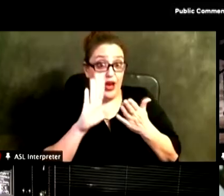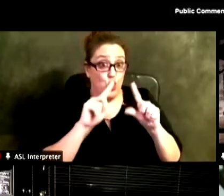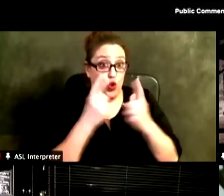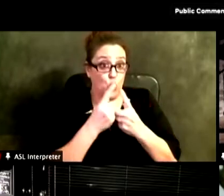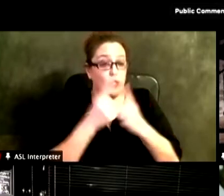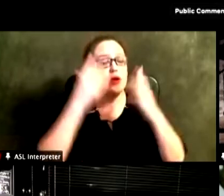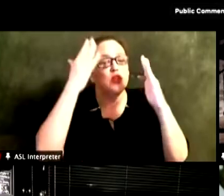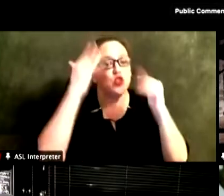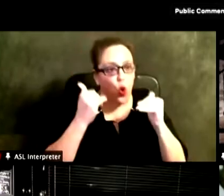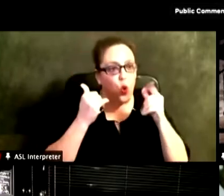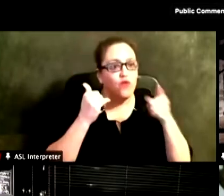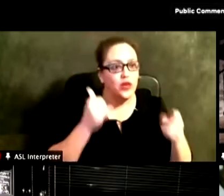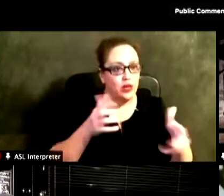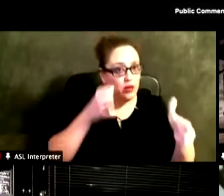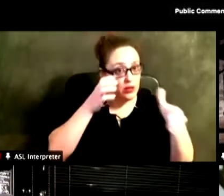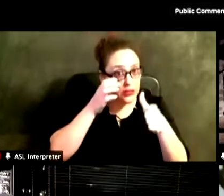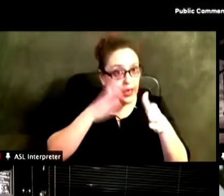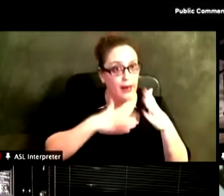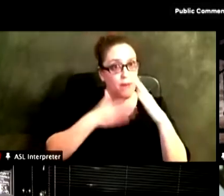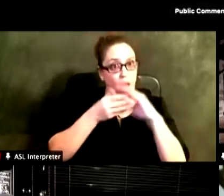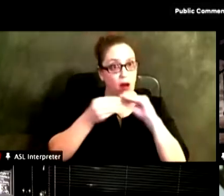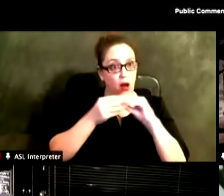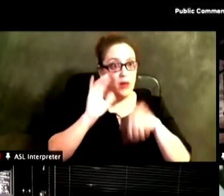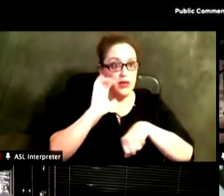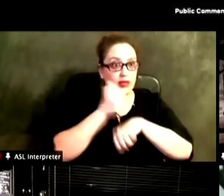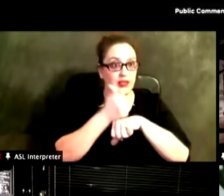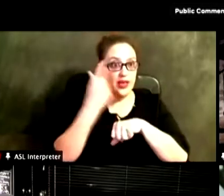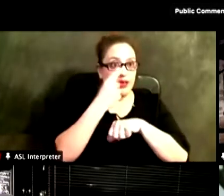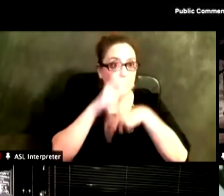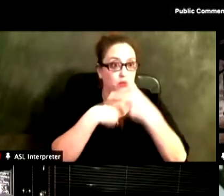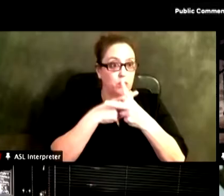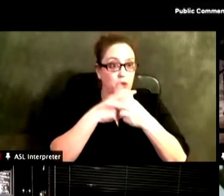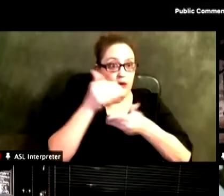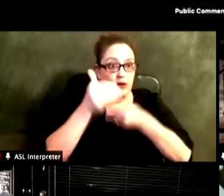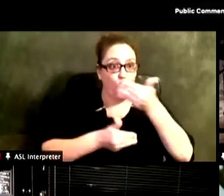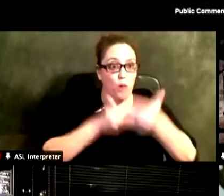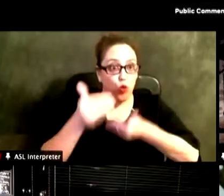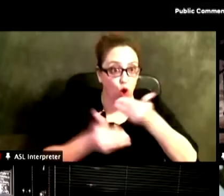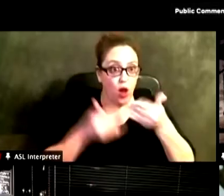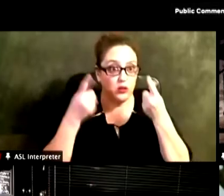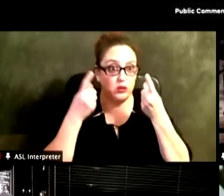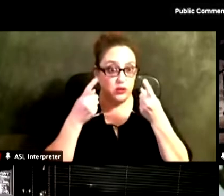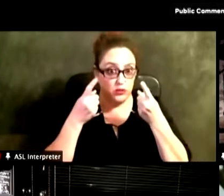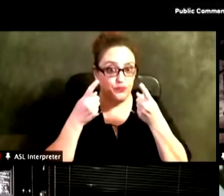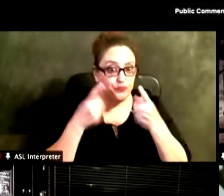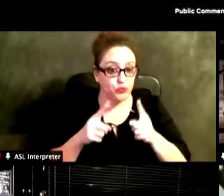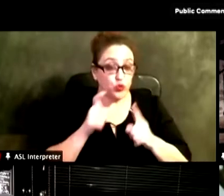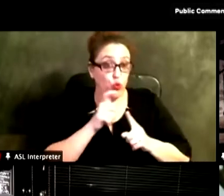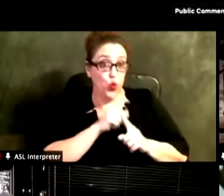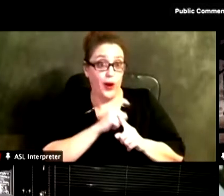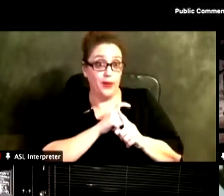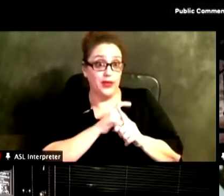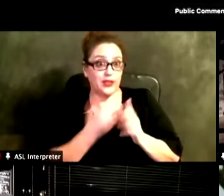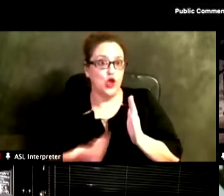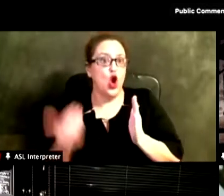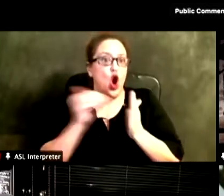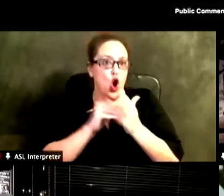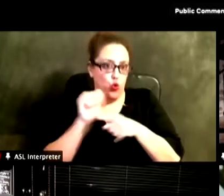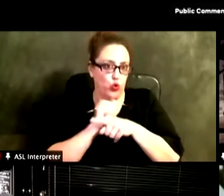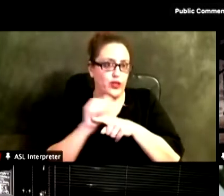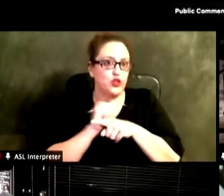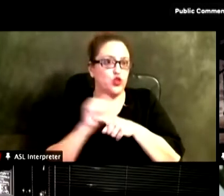take what I'm saying and set up some kind of a process where police are retrained when something like